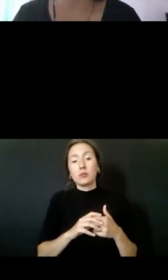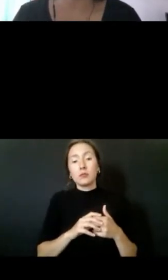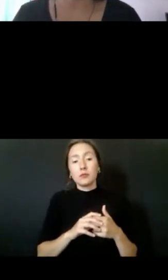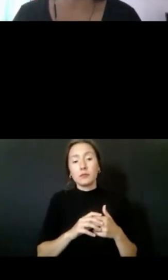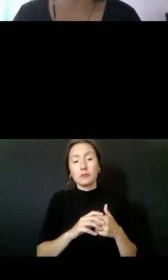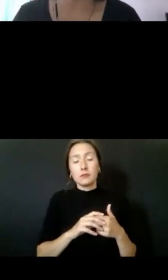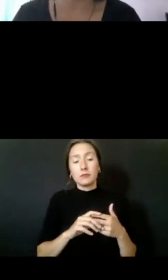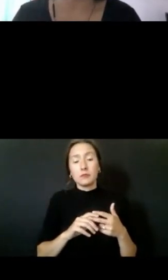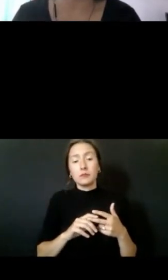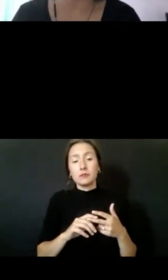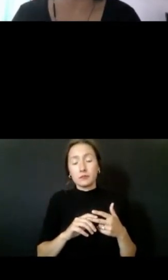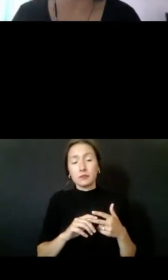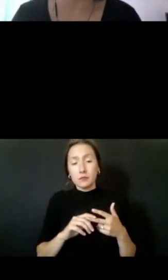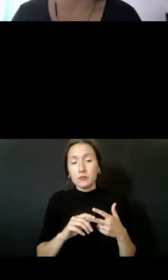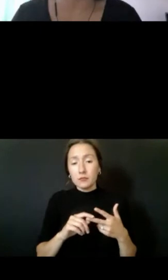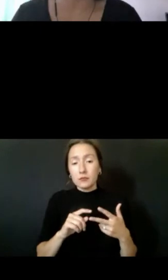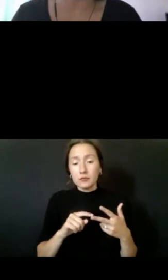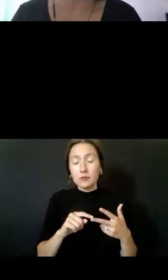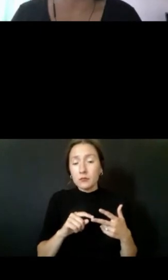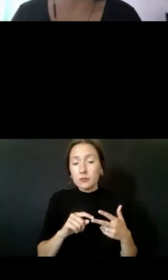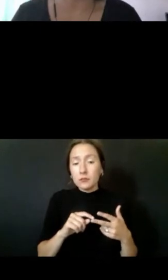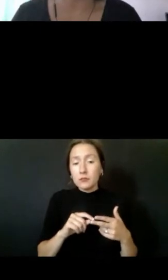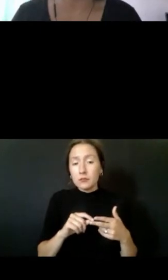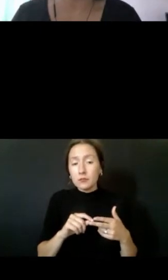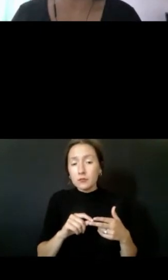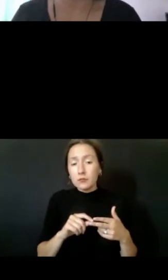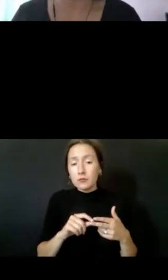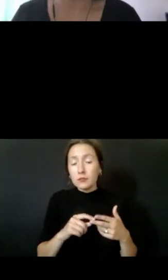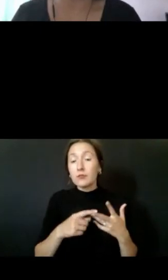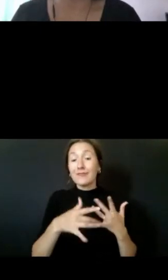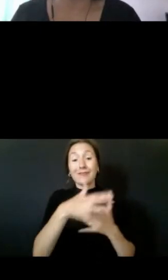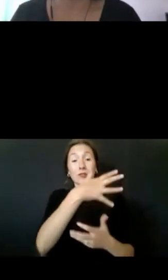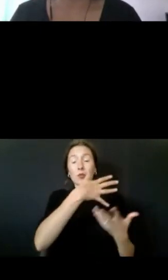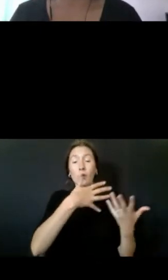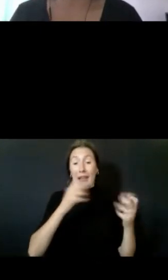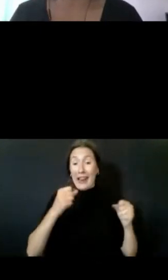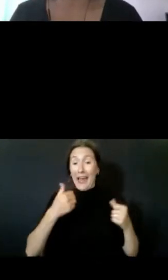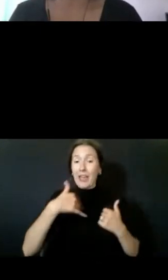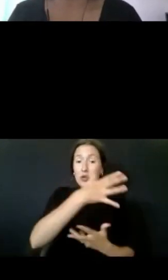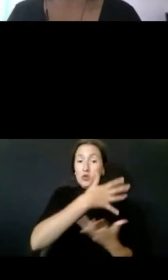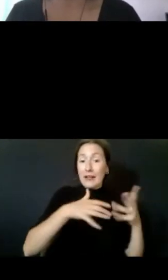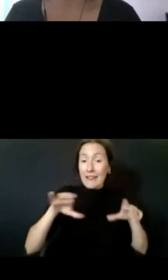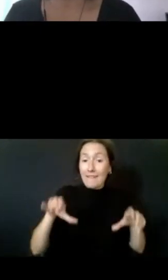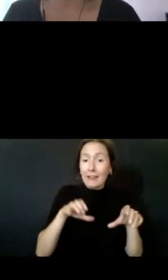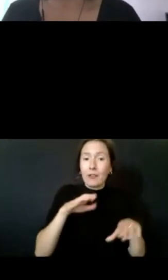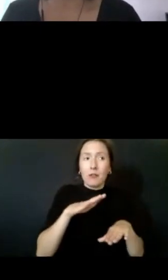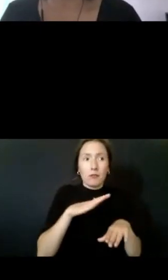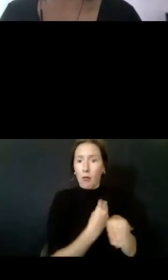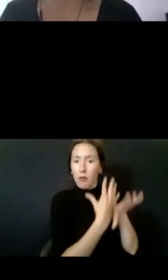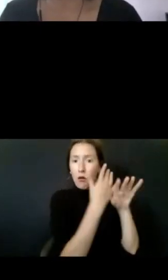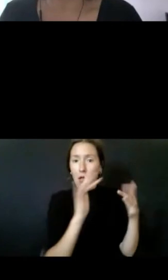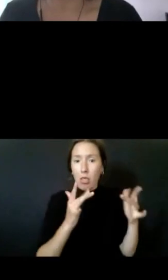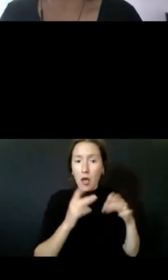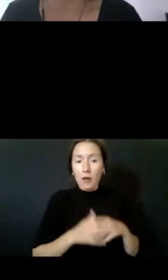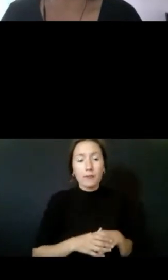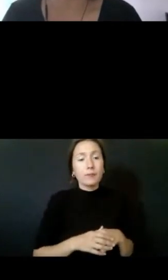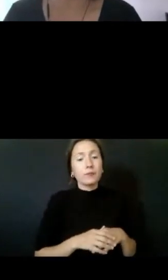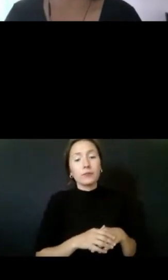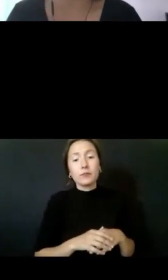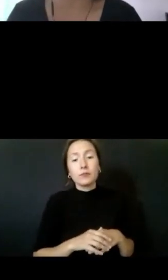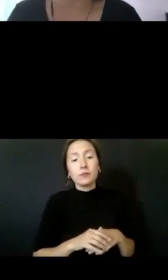used. We've got the example of reading transcripts or audio interviews. We've got multiple means of engagement, and this is